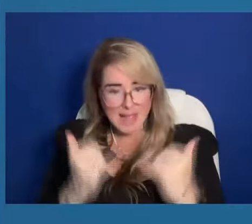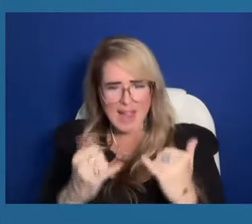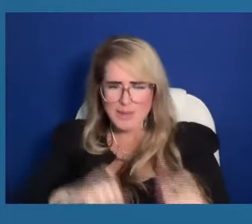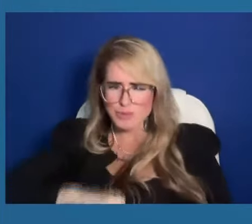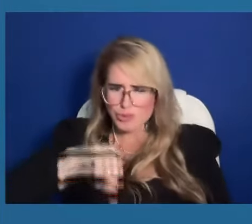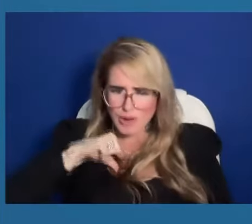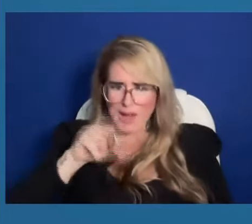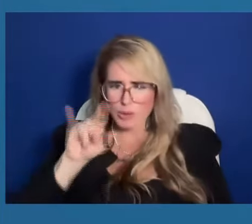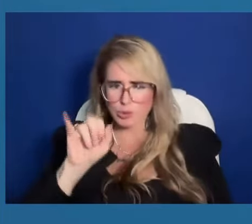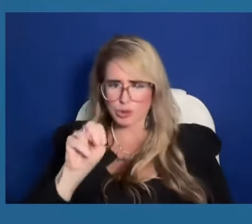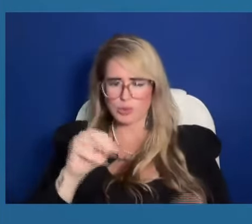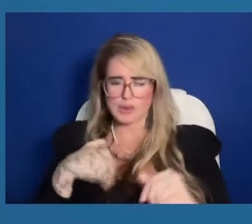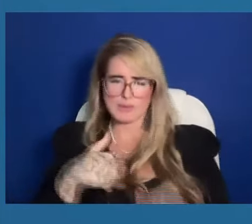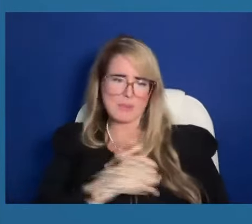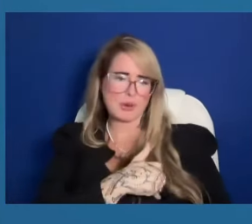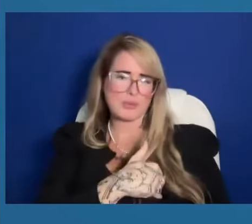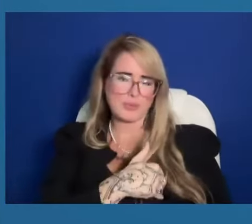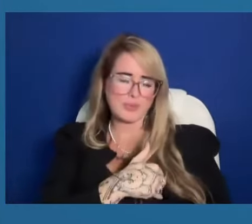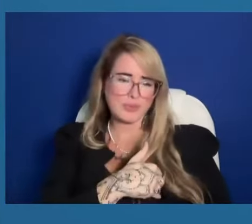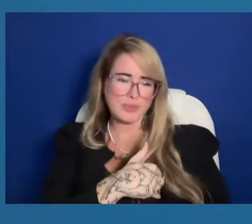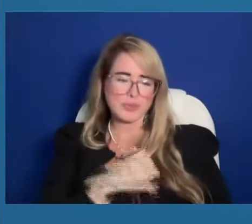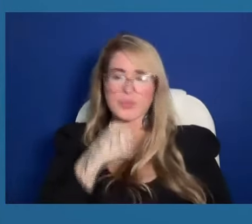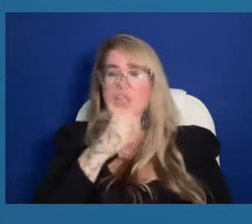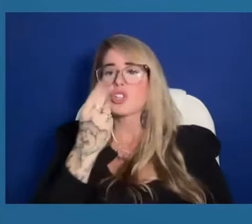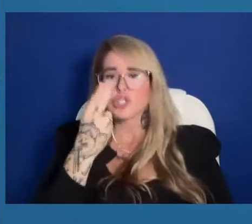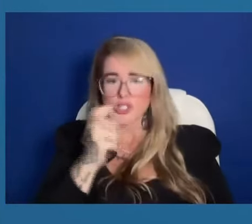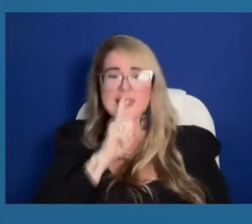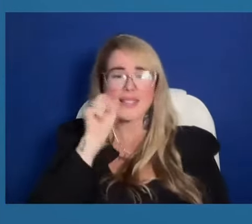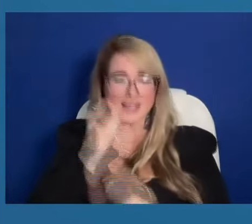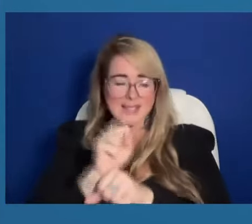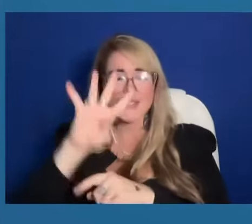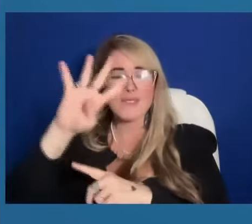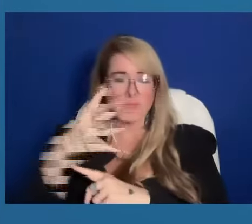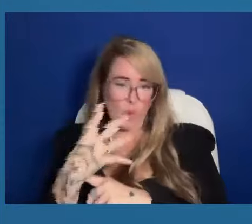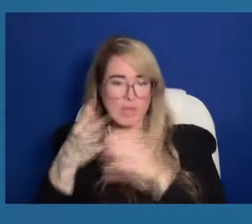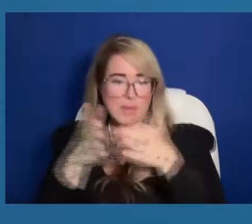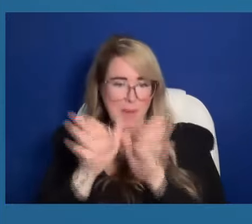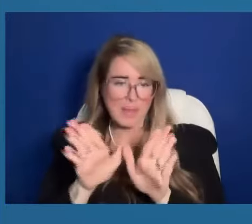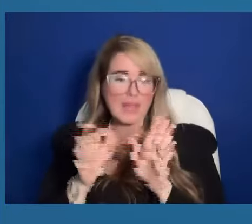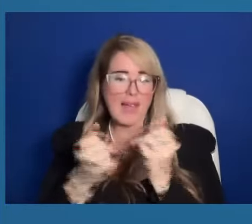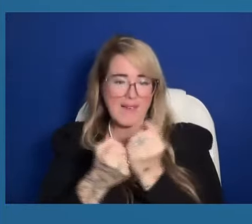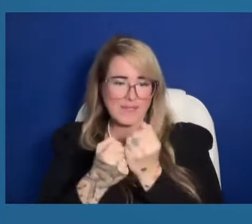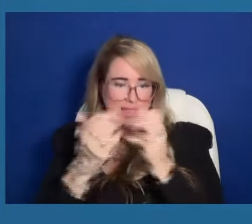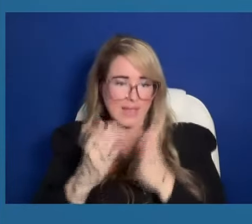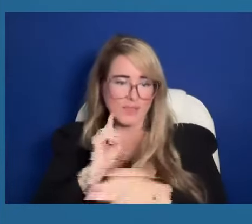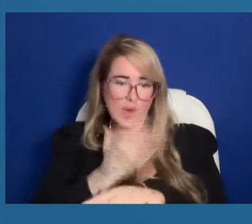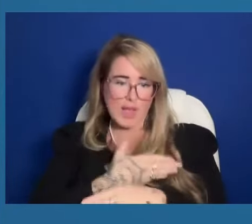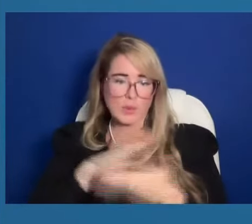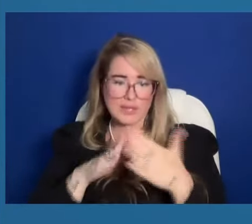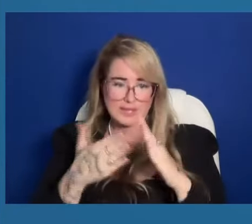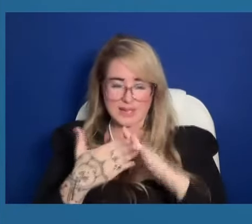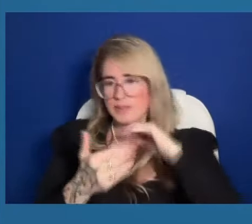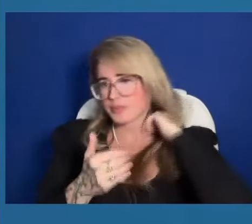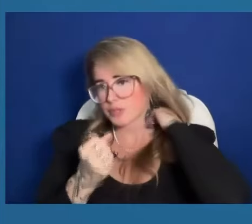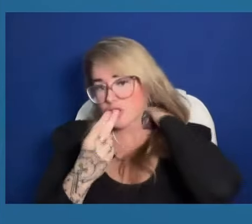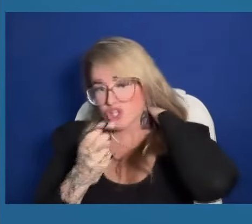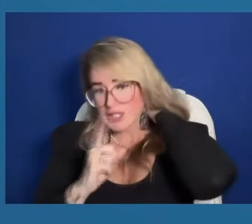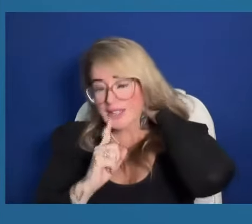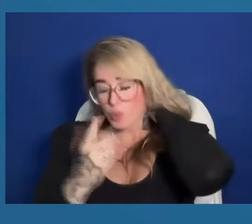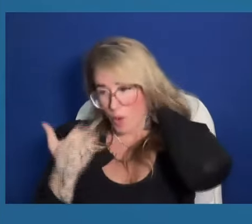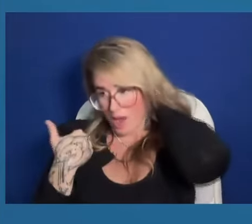union member. She's the 4th public advocate of our city. She was